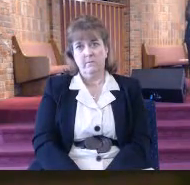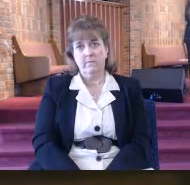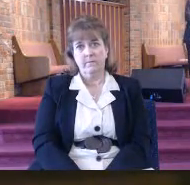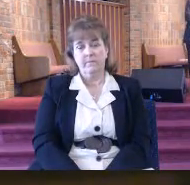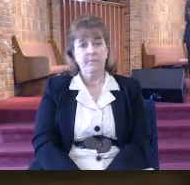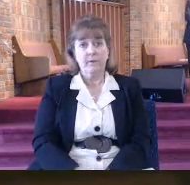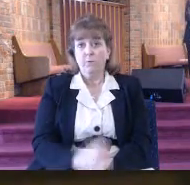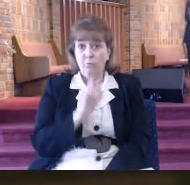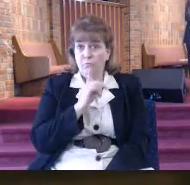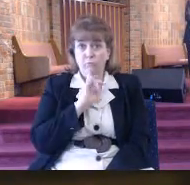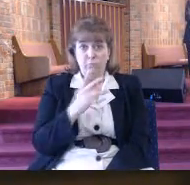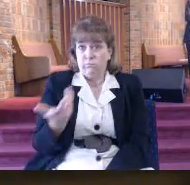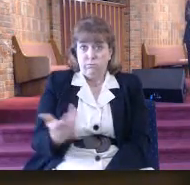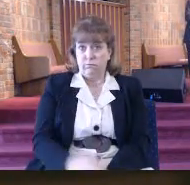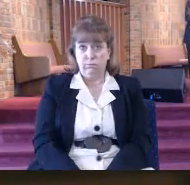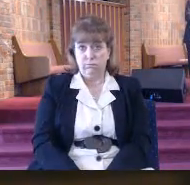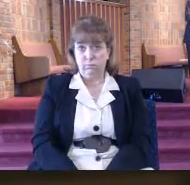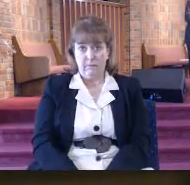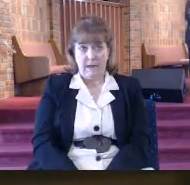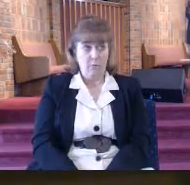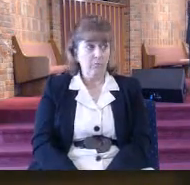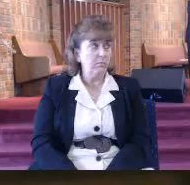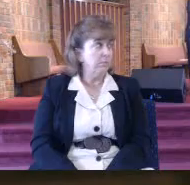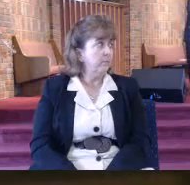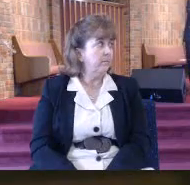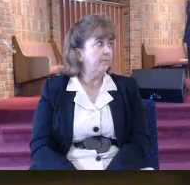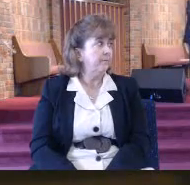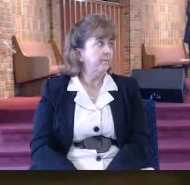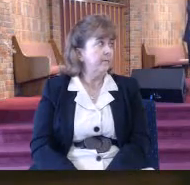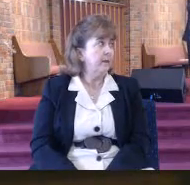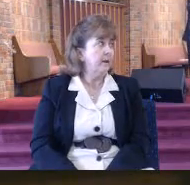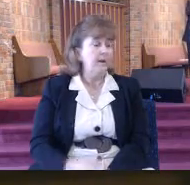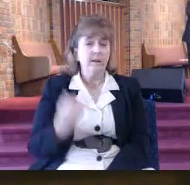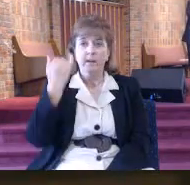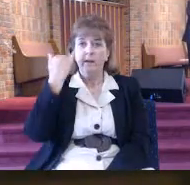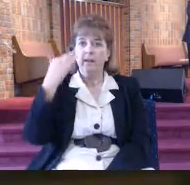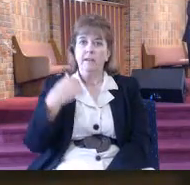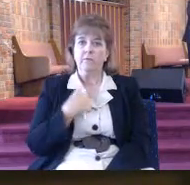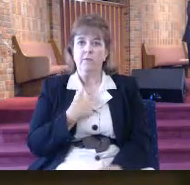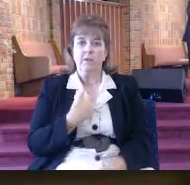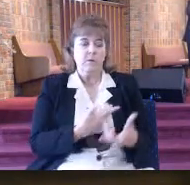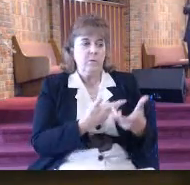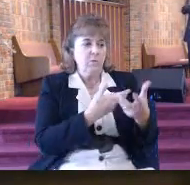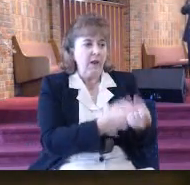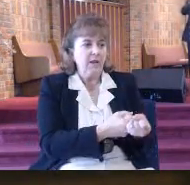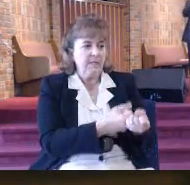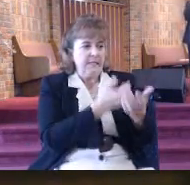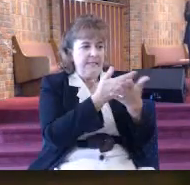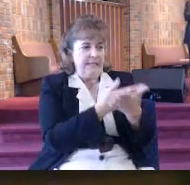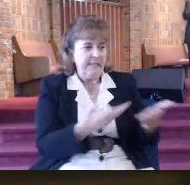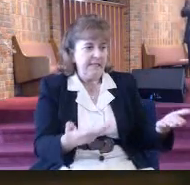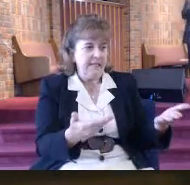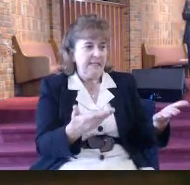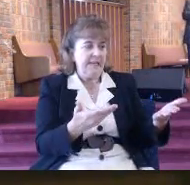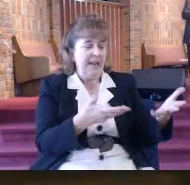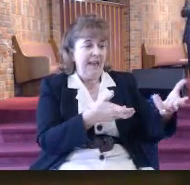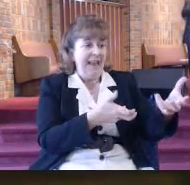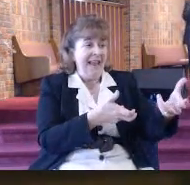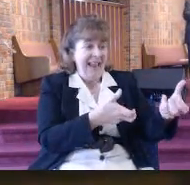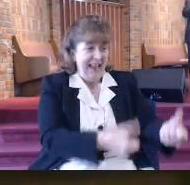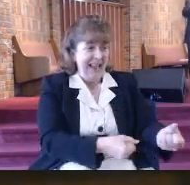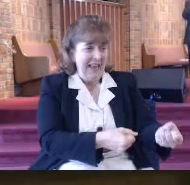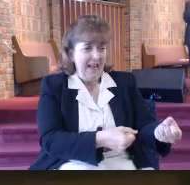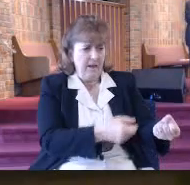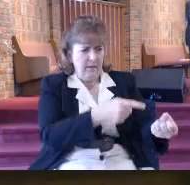And we don't. And so if we put our trust in the material things of this world, we have trusted in something that